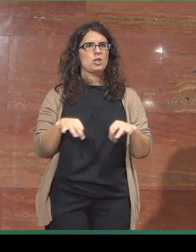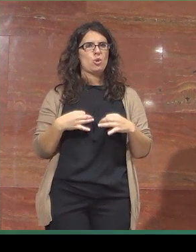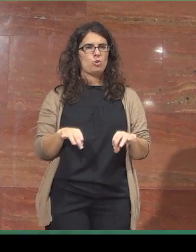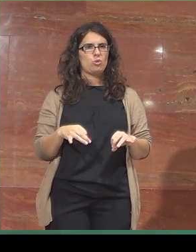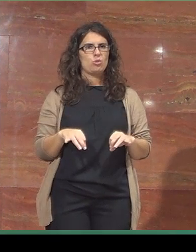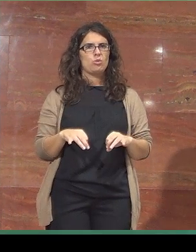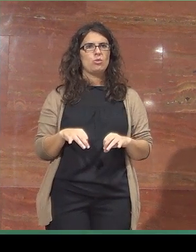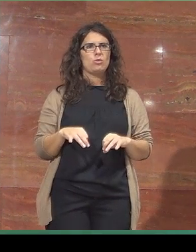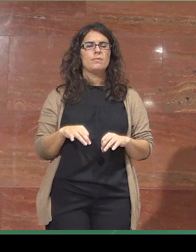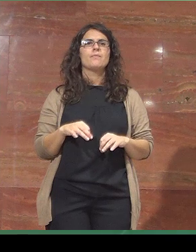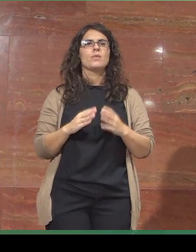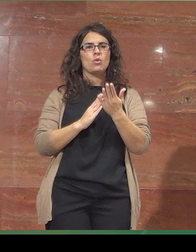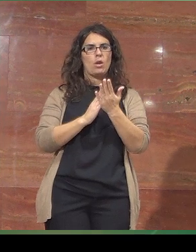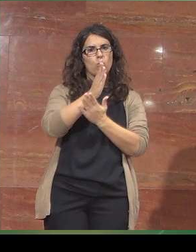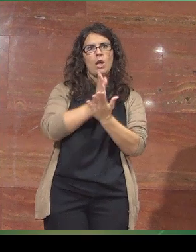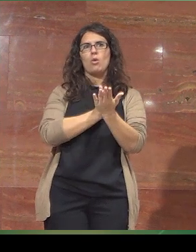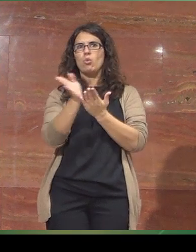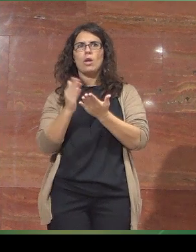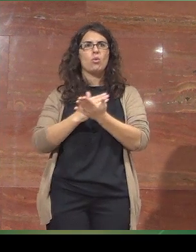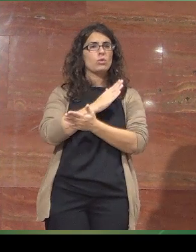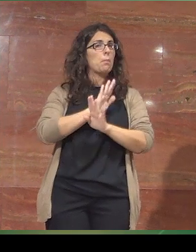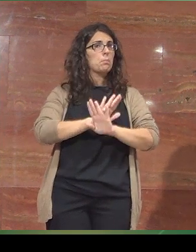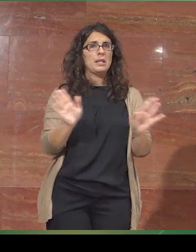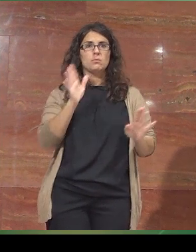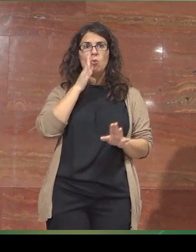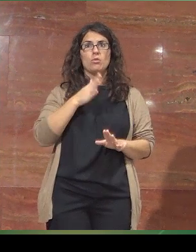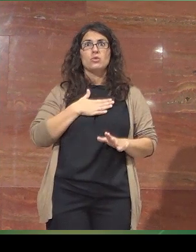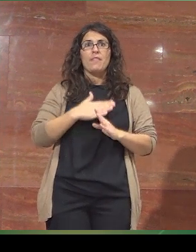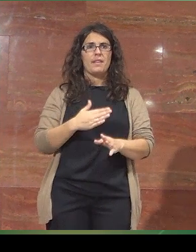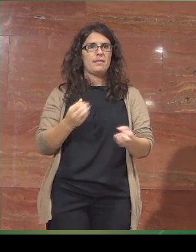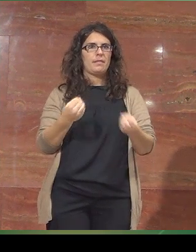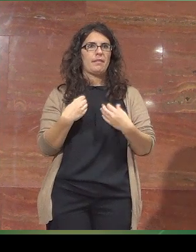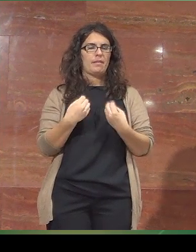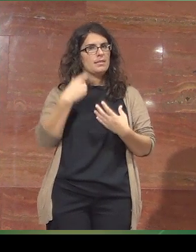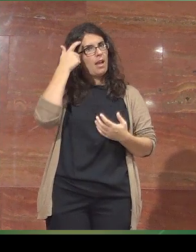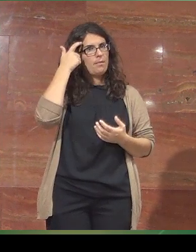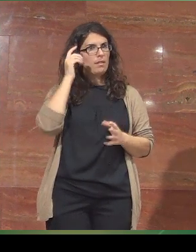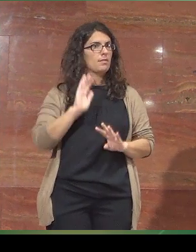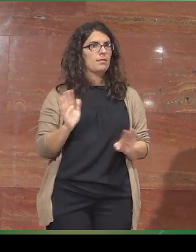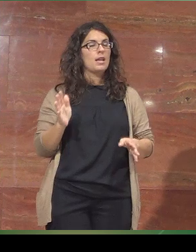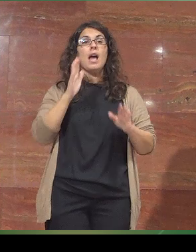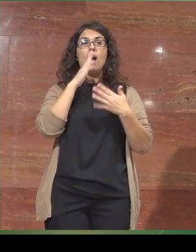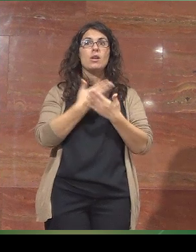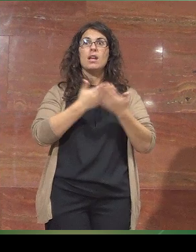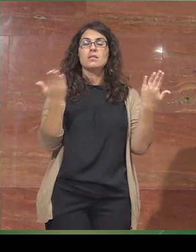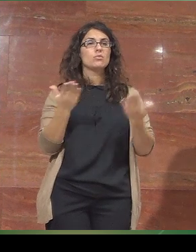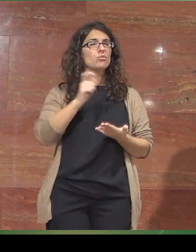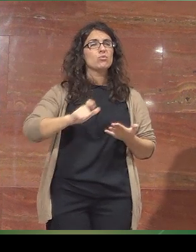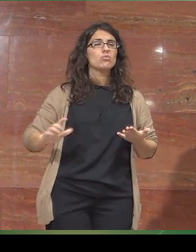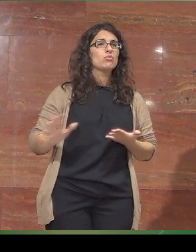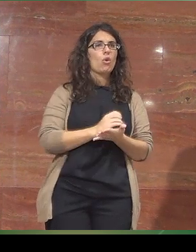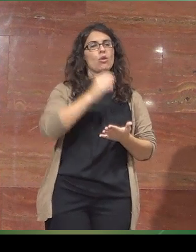course now, almost everybody finds these spider maps much easier to use rather than the map that's got